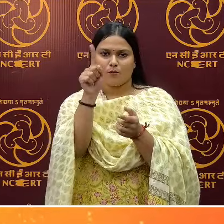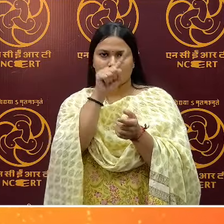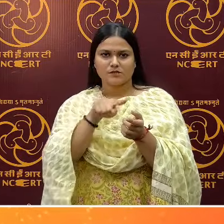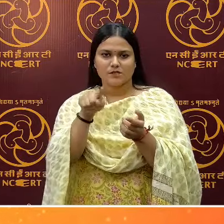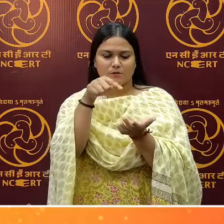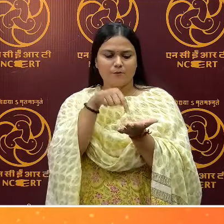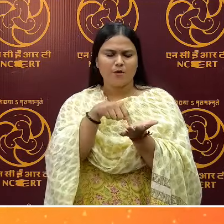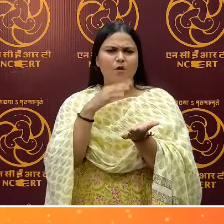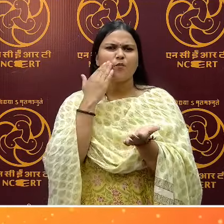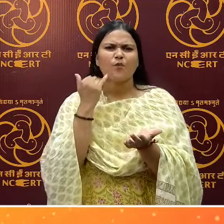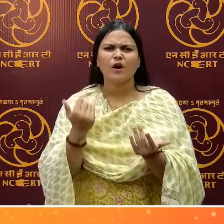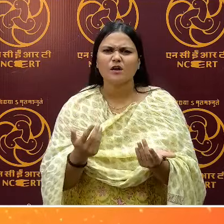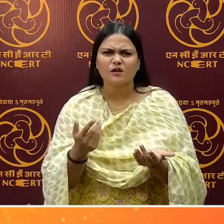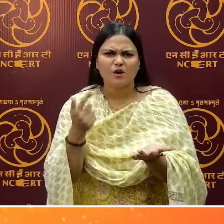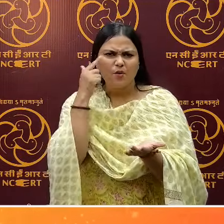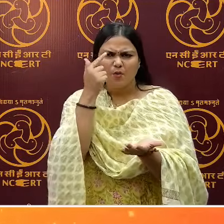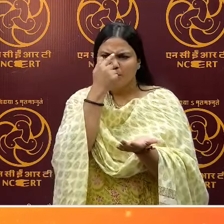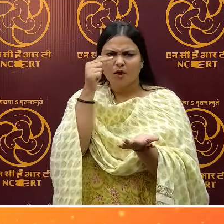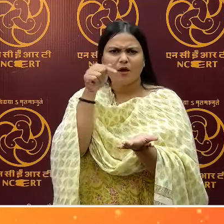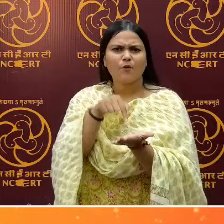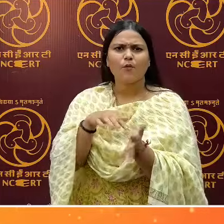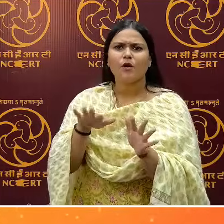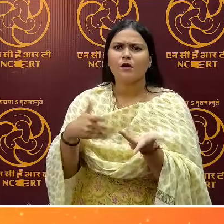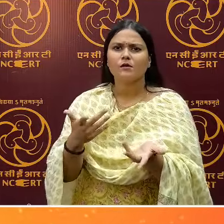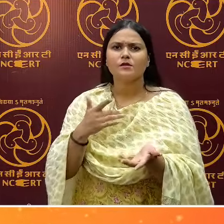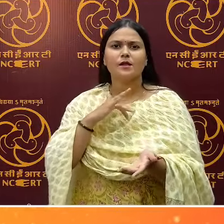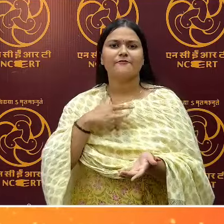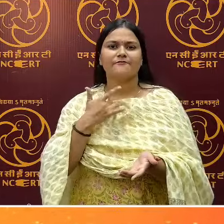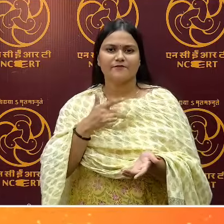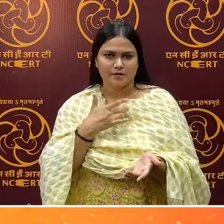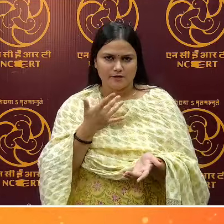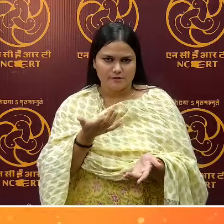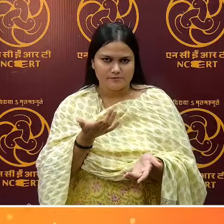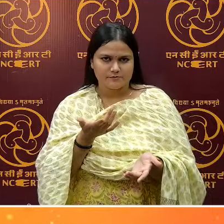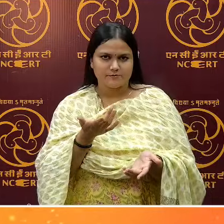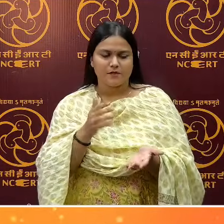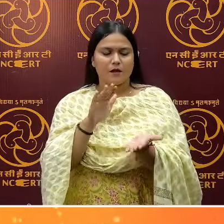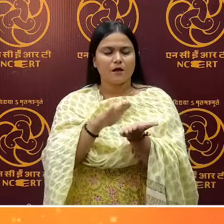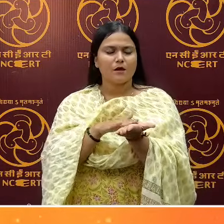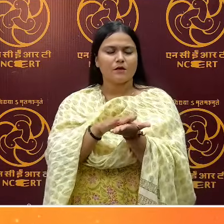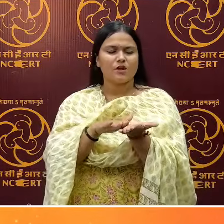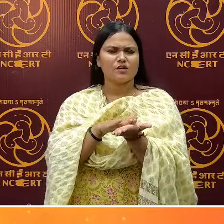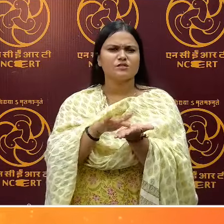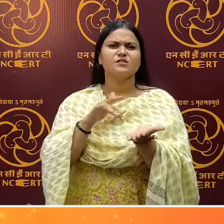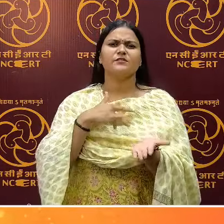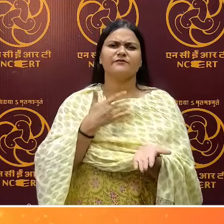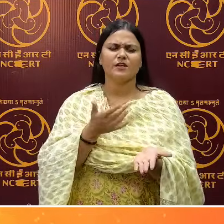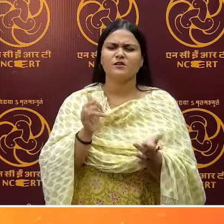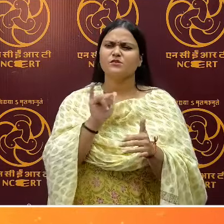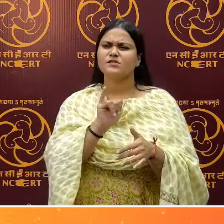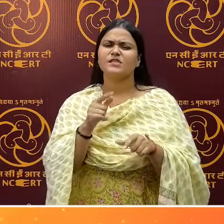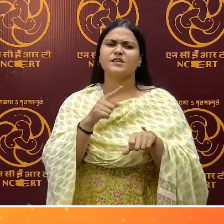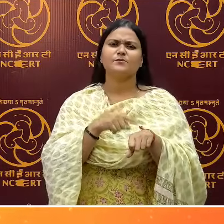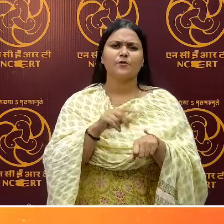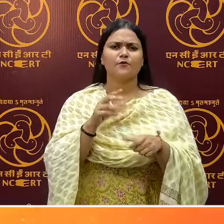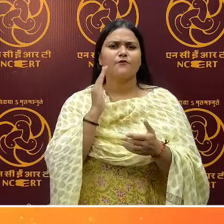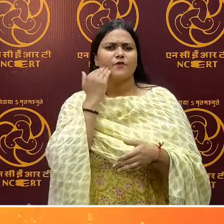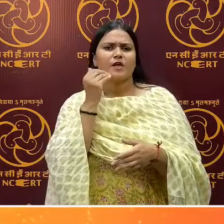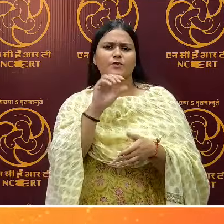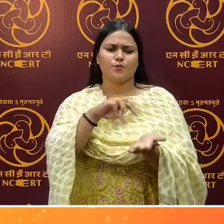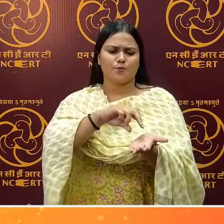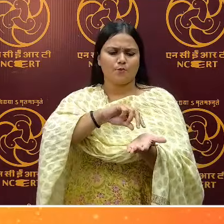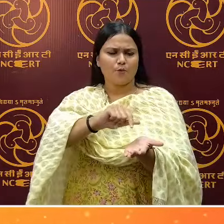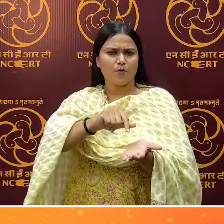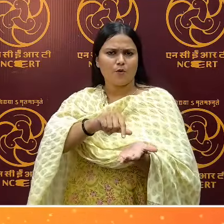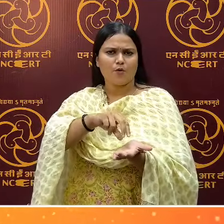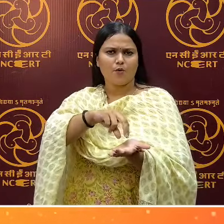why? Bindi will help them feel also where is the bindi. They can feel, touch, and at the same time when you rotate, just see